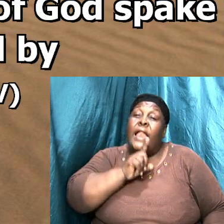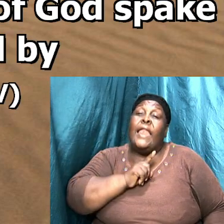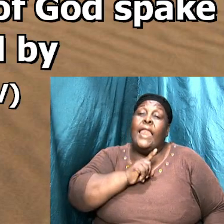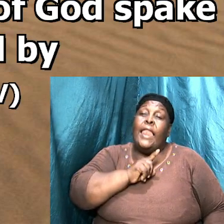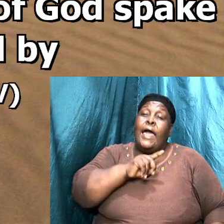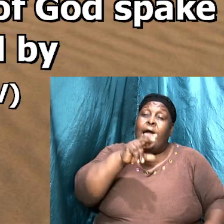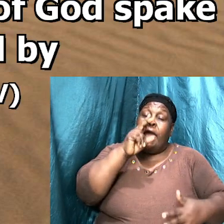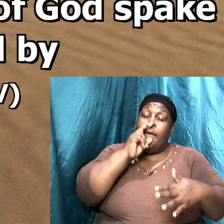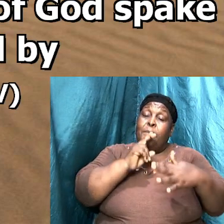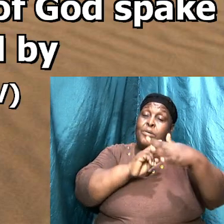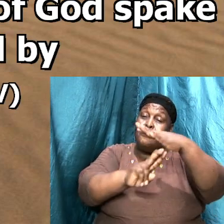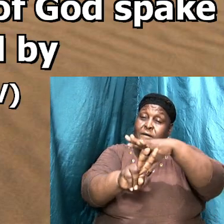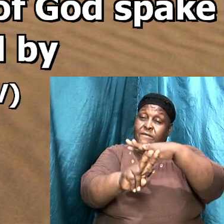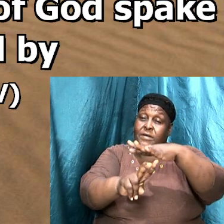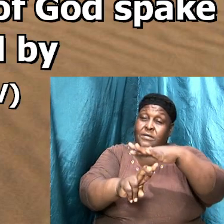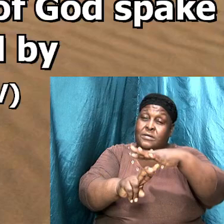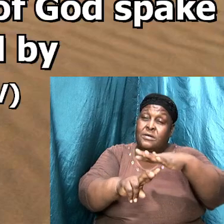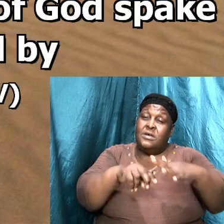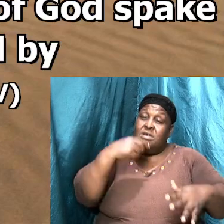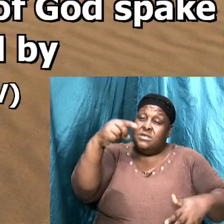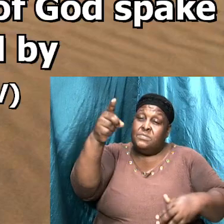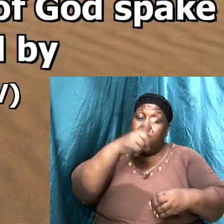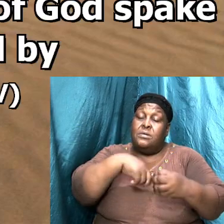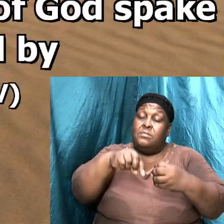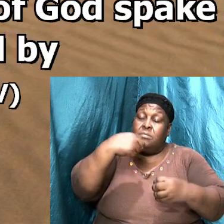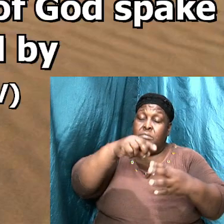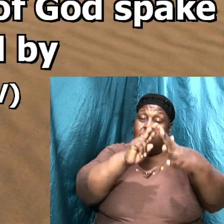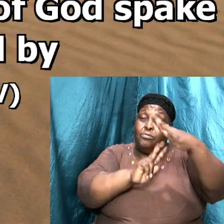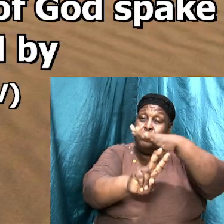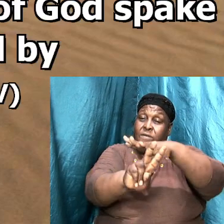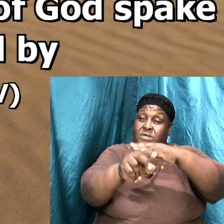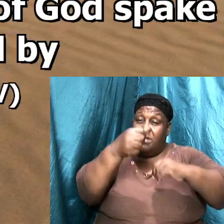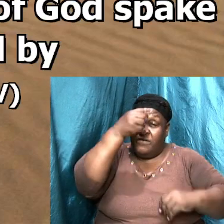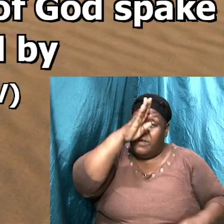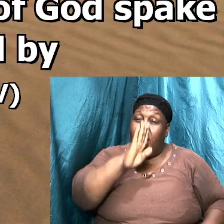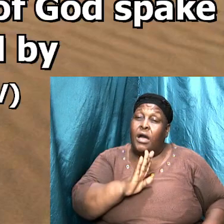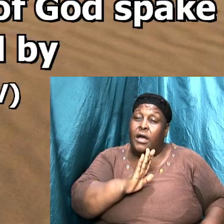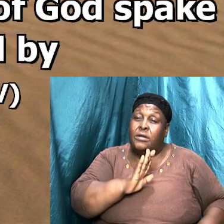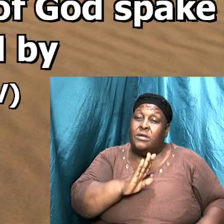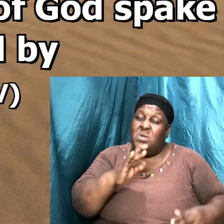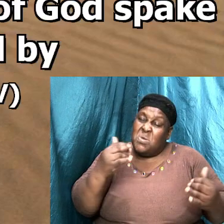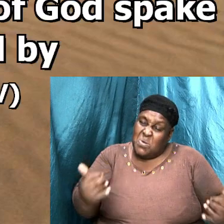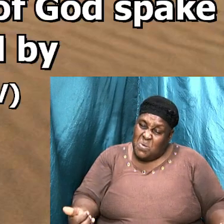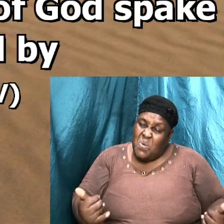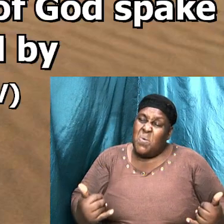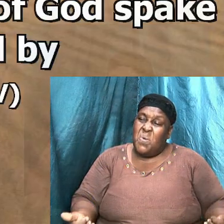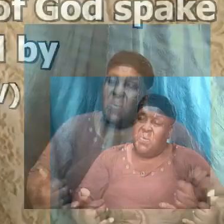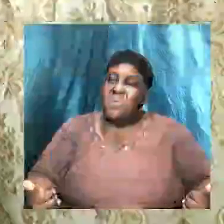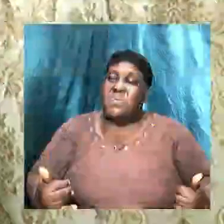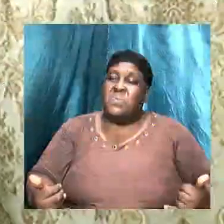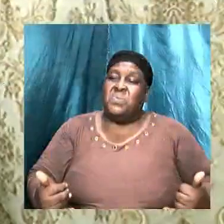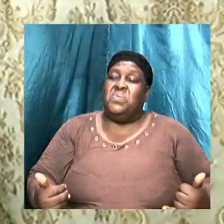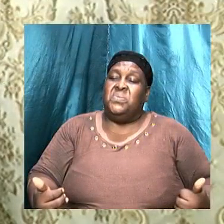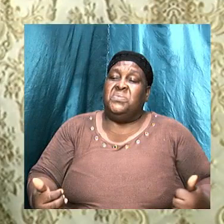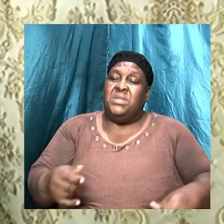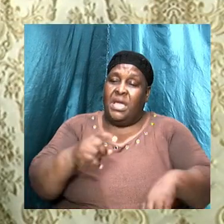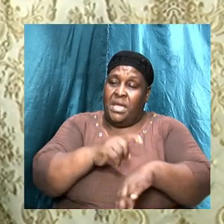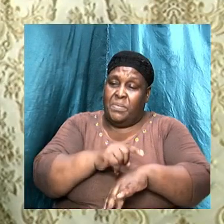prophet of God. Amen. So in this dispensation, as I was saying,